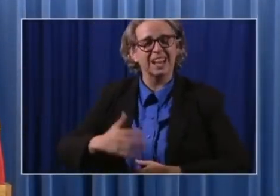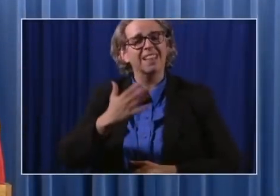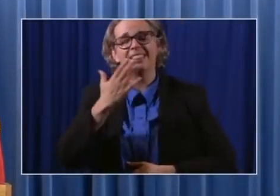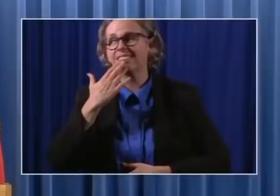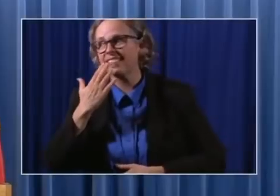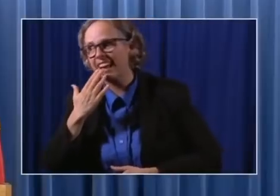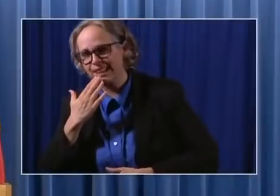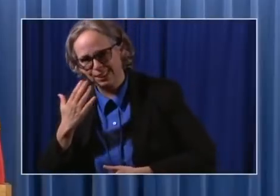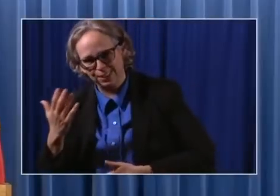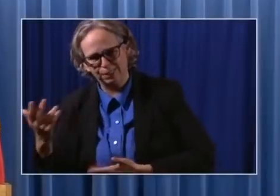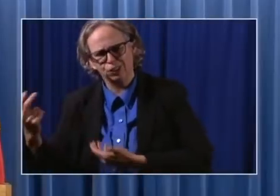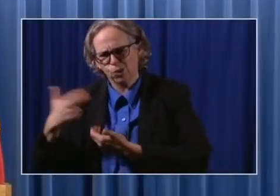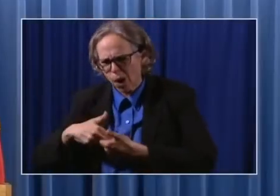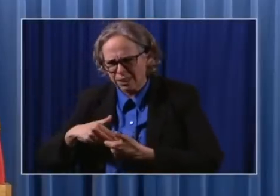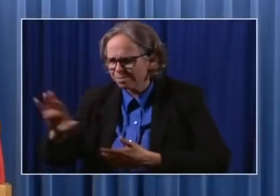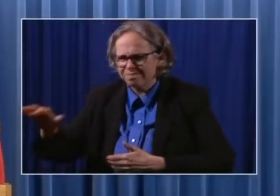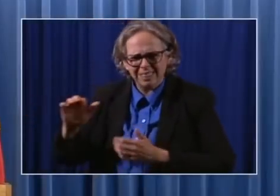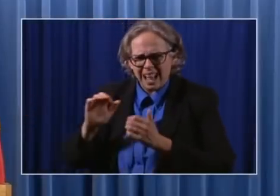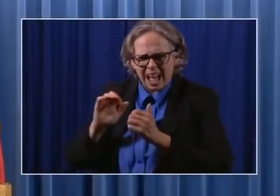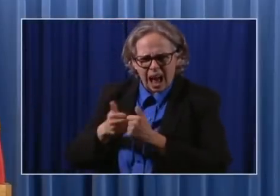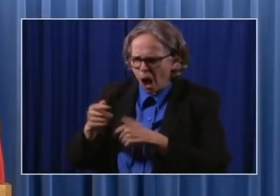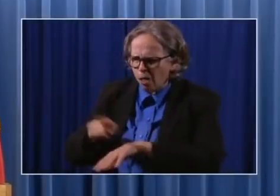long have you been